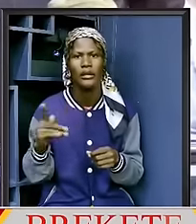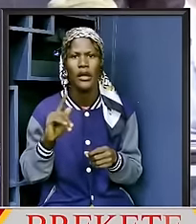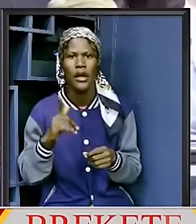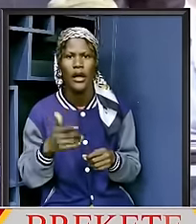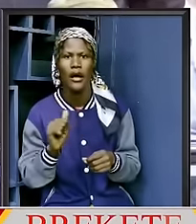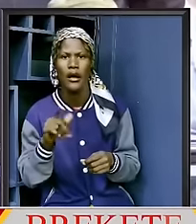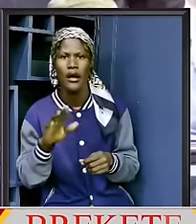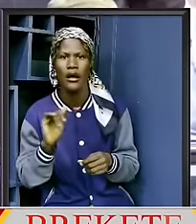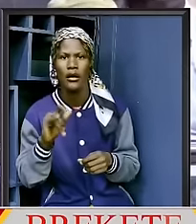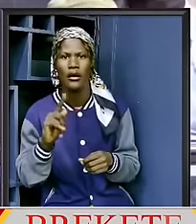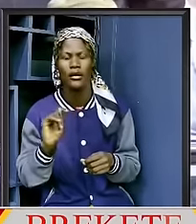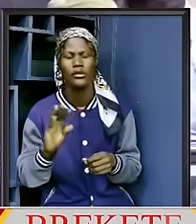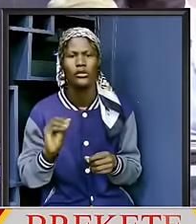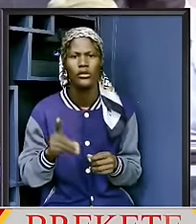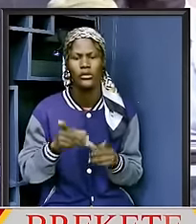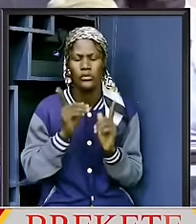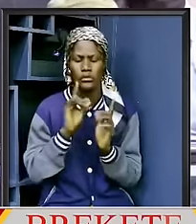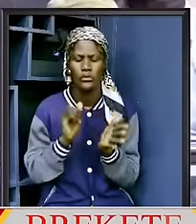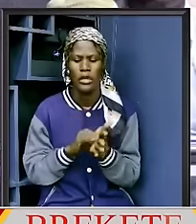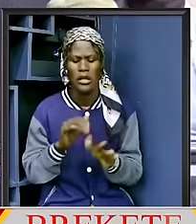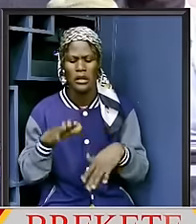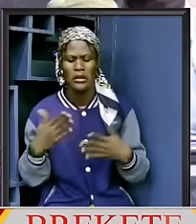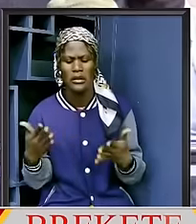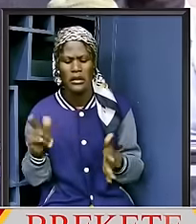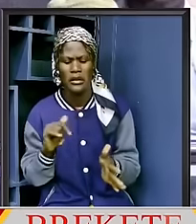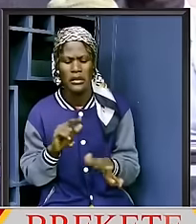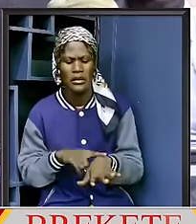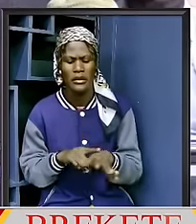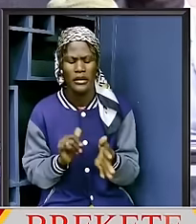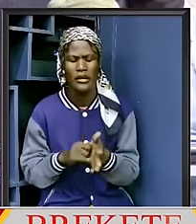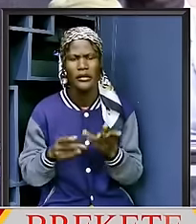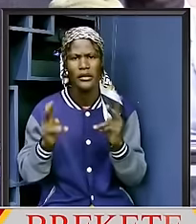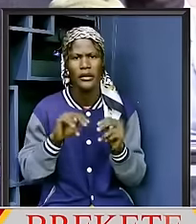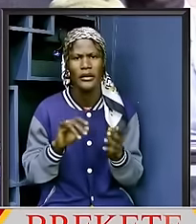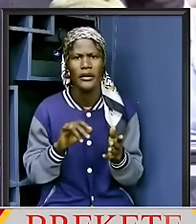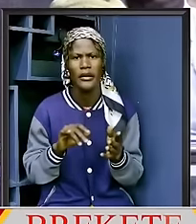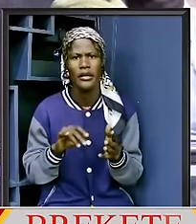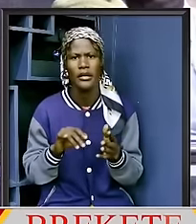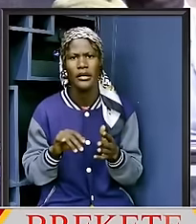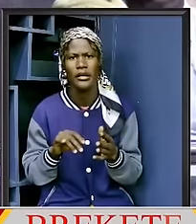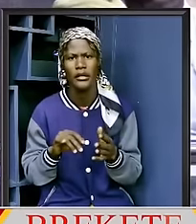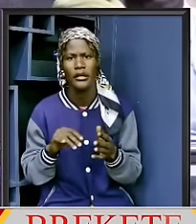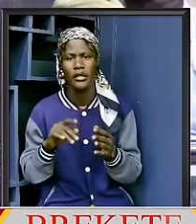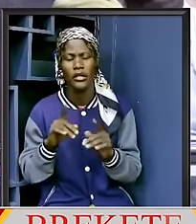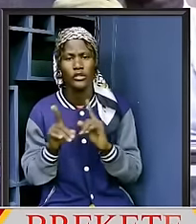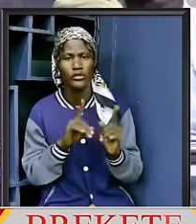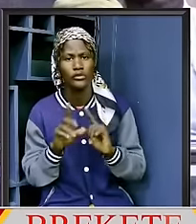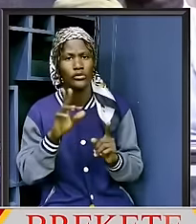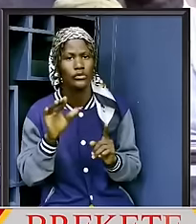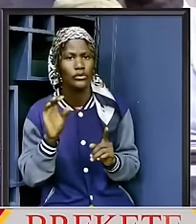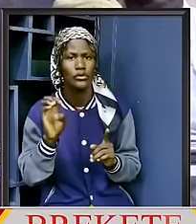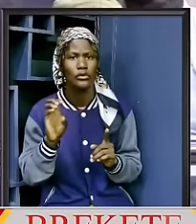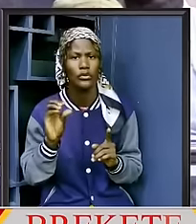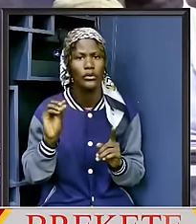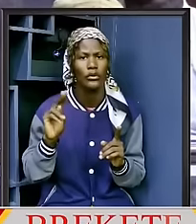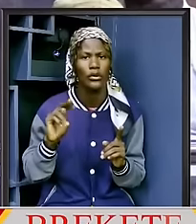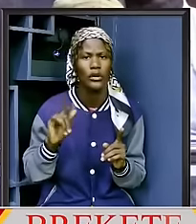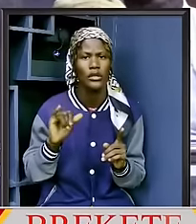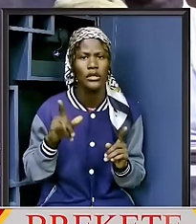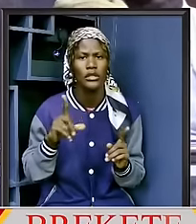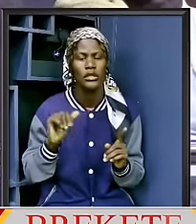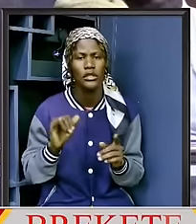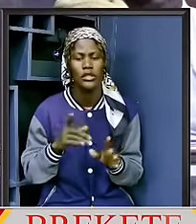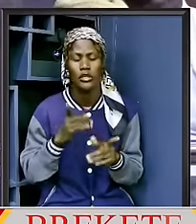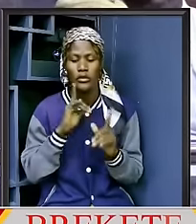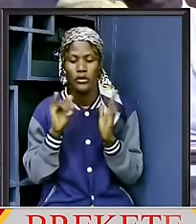said, anytime they need him, that is available. At least let's do this reconciliation. If they will know how, if they even say the money is 5